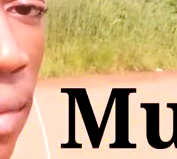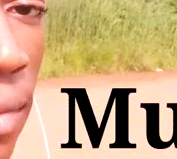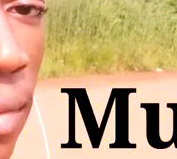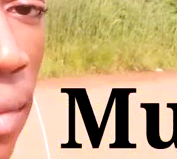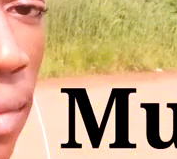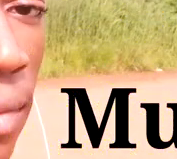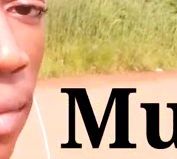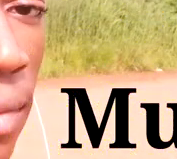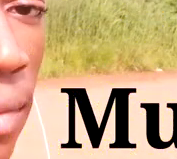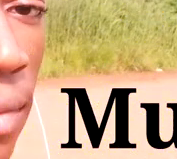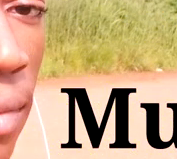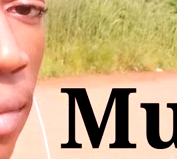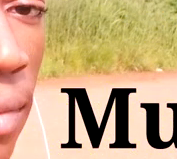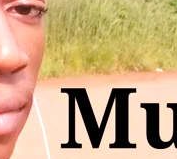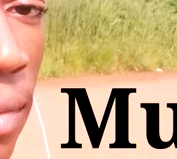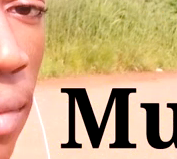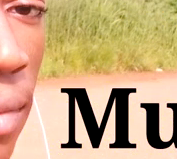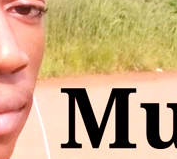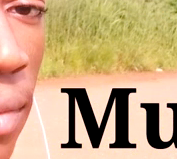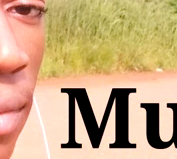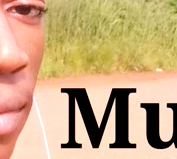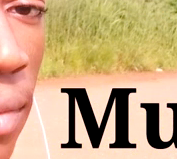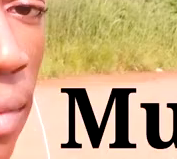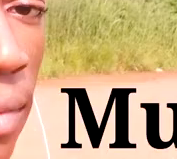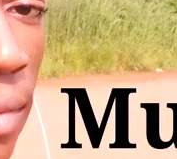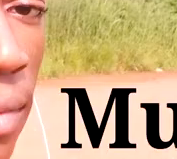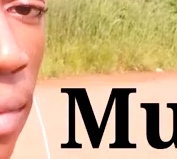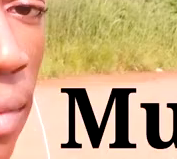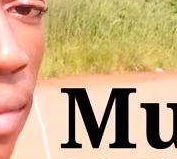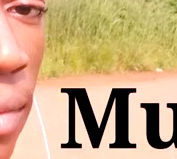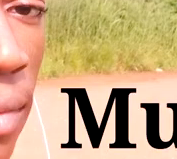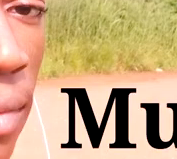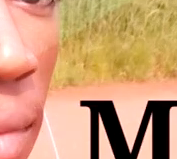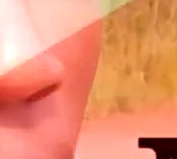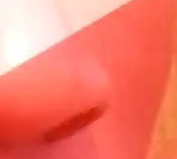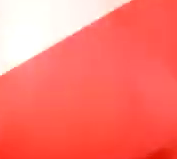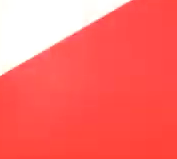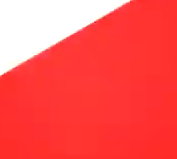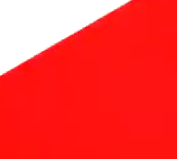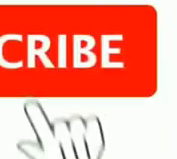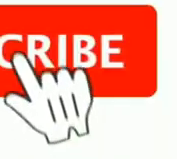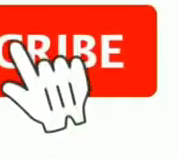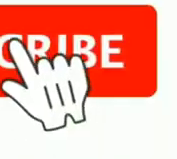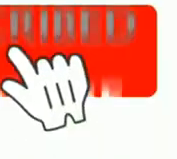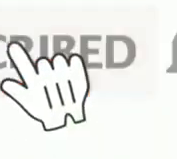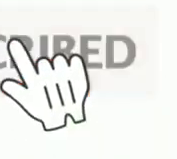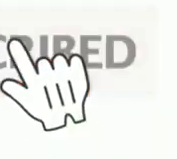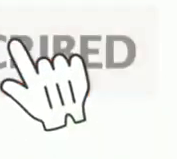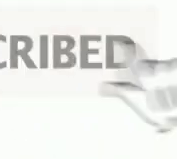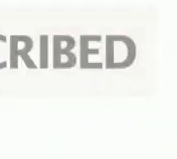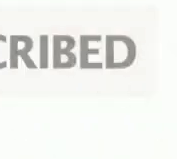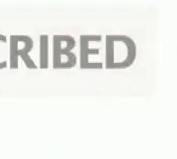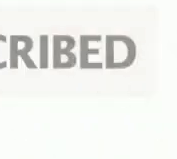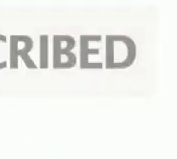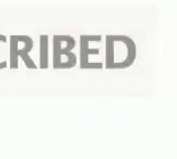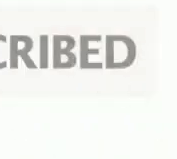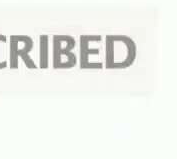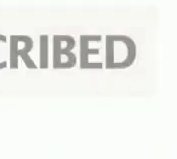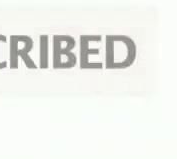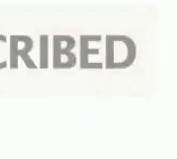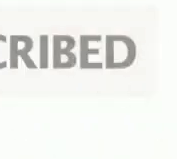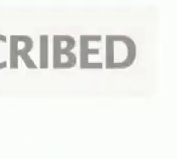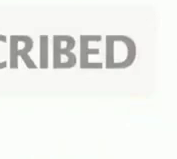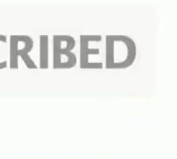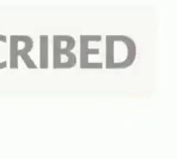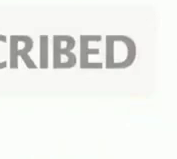All right, that's all for you today, lovely viewers. If you did enjoy the video, please don't forget to leave a comment in the comment section below. Tell me what you think about the video